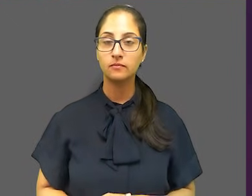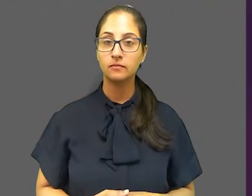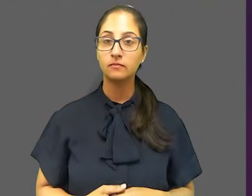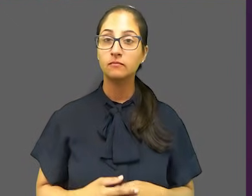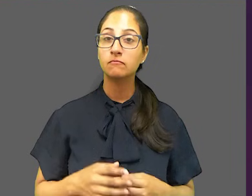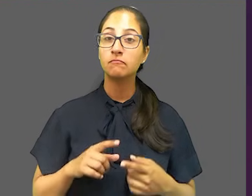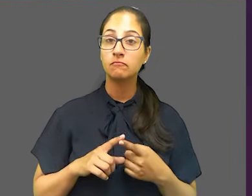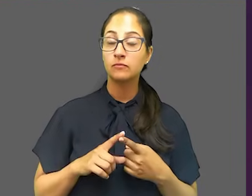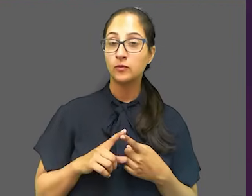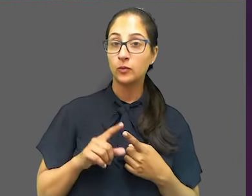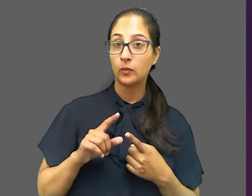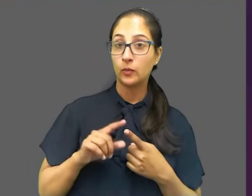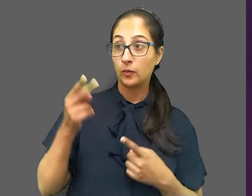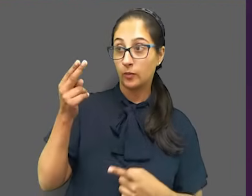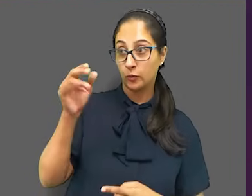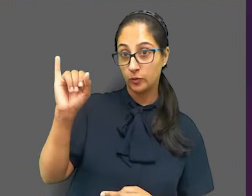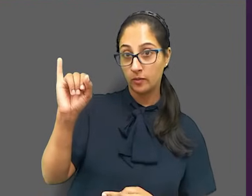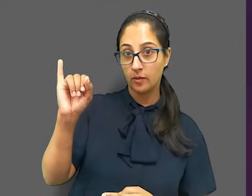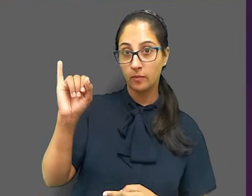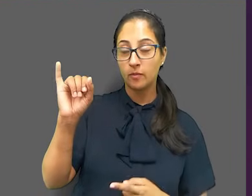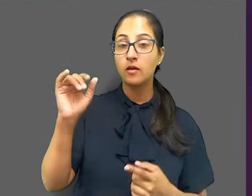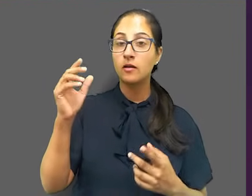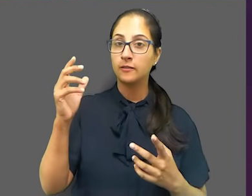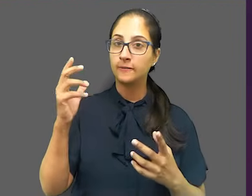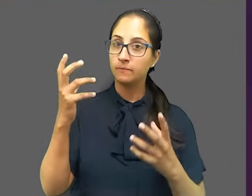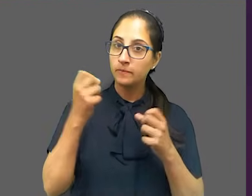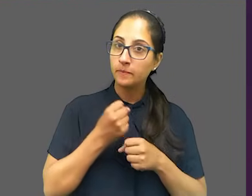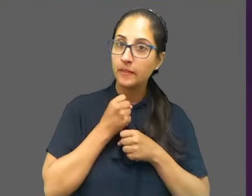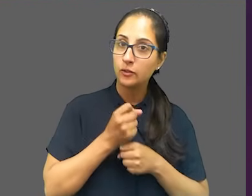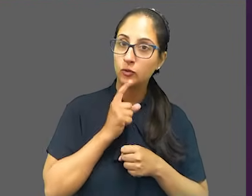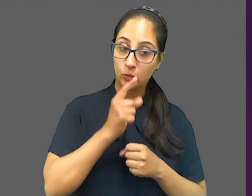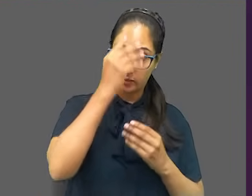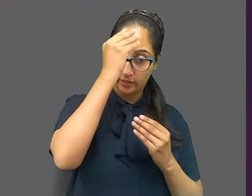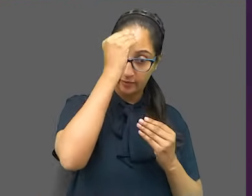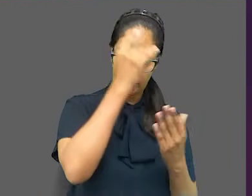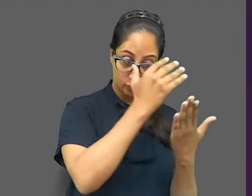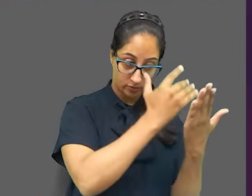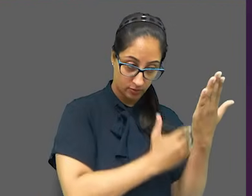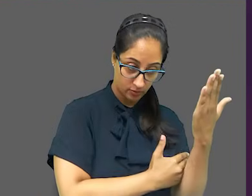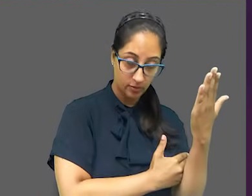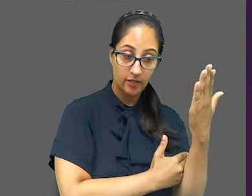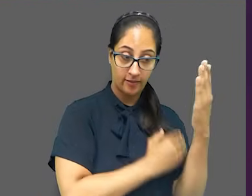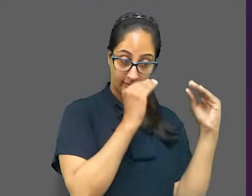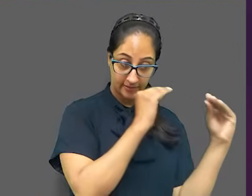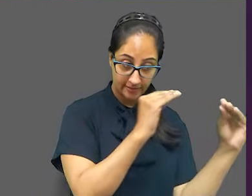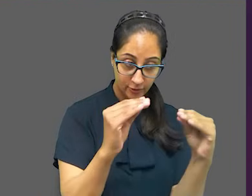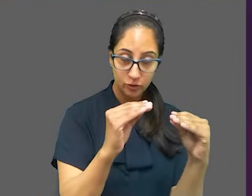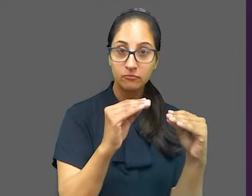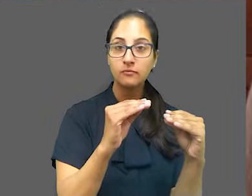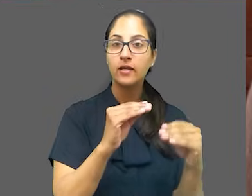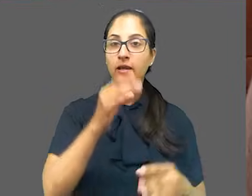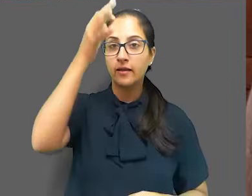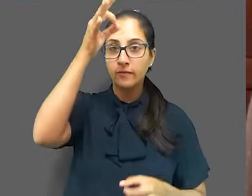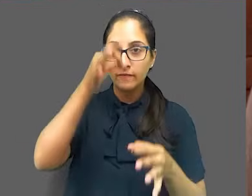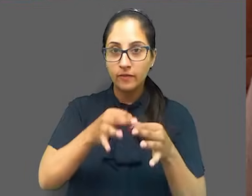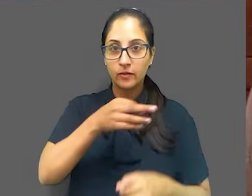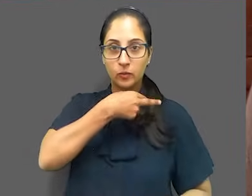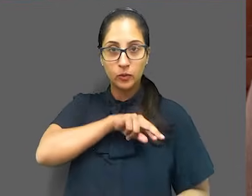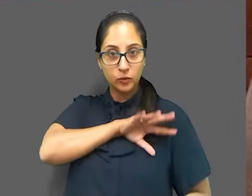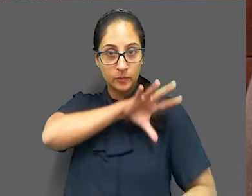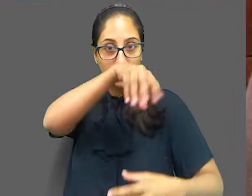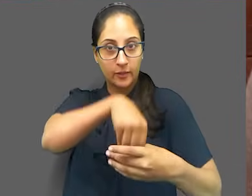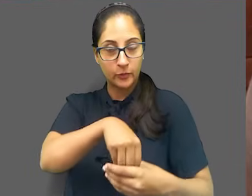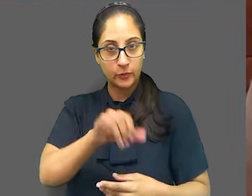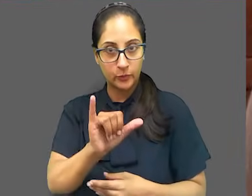a basis for the religious formation of the Jamaat in general. Thank you, Dr.